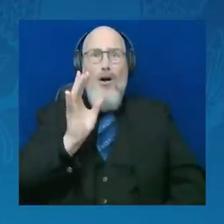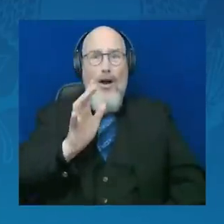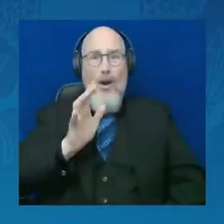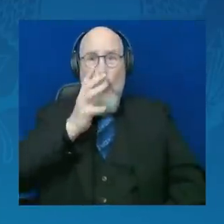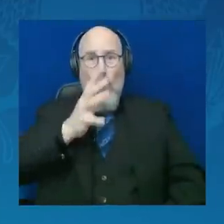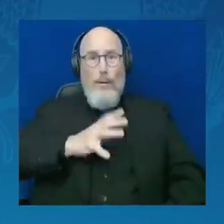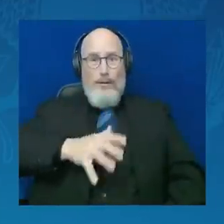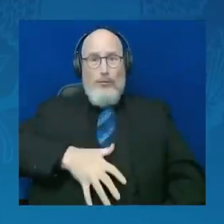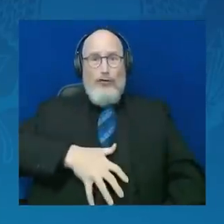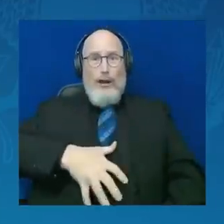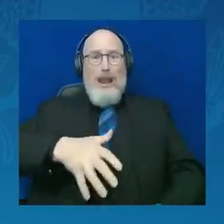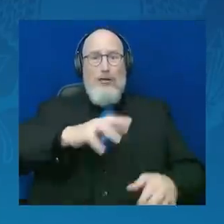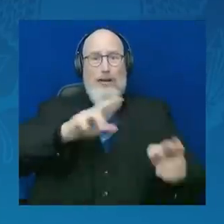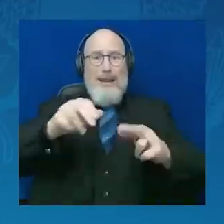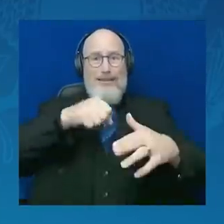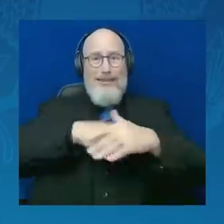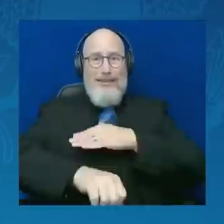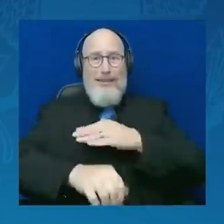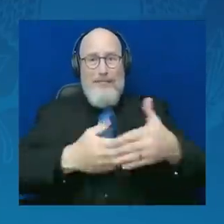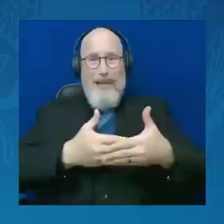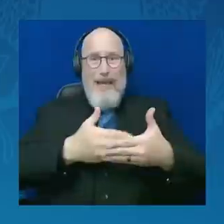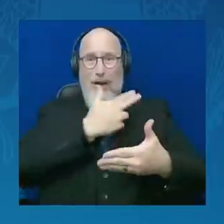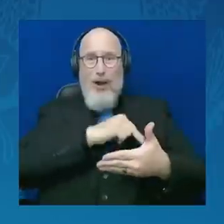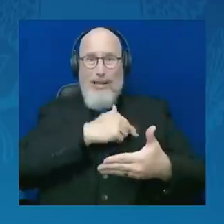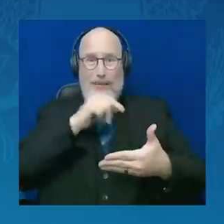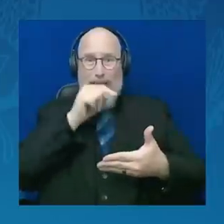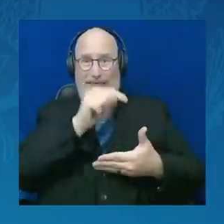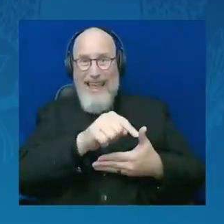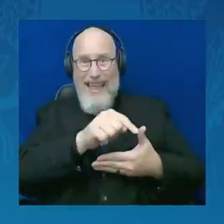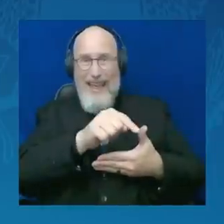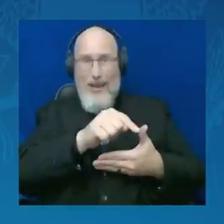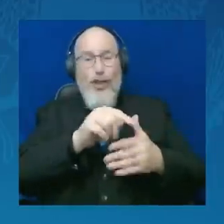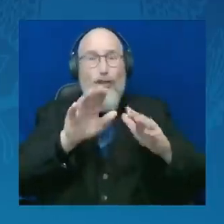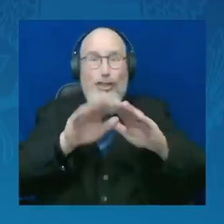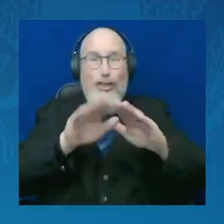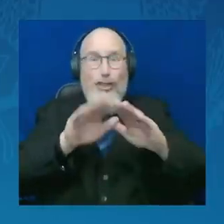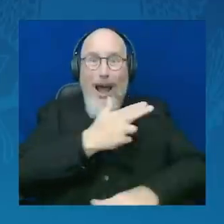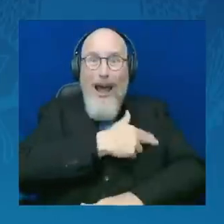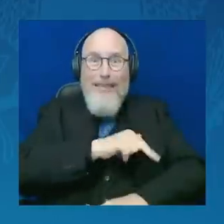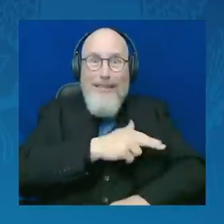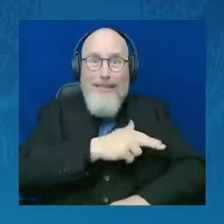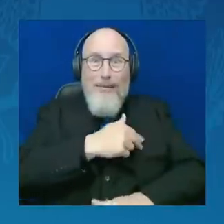where we have witnessed pregnant women who were there for care,